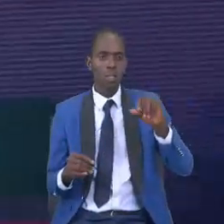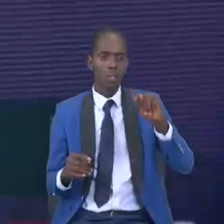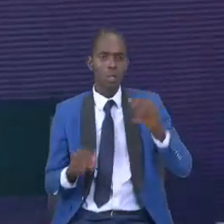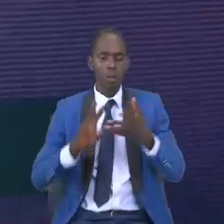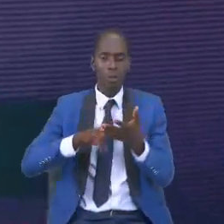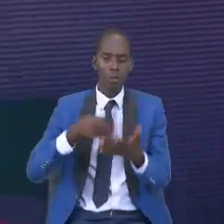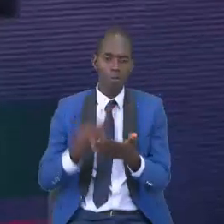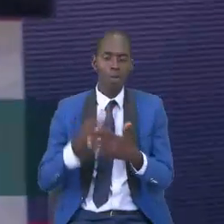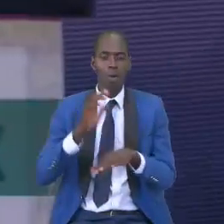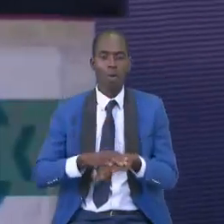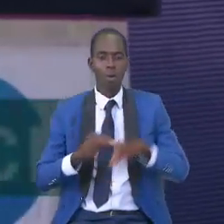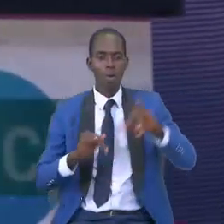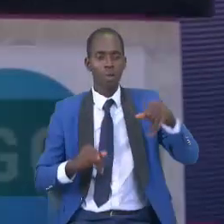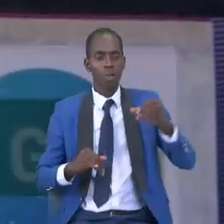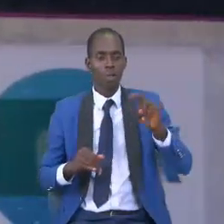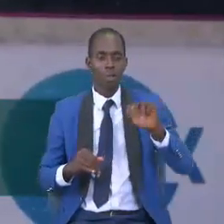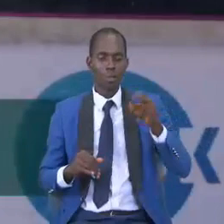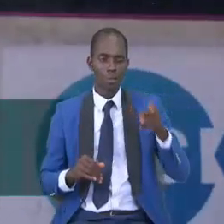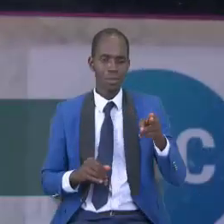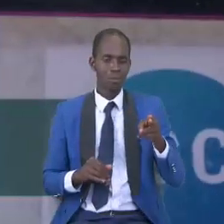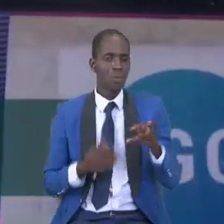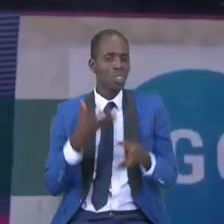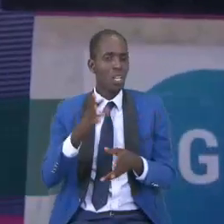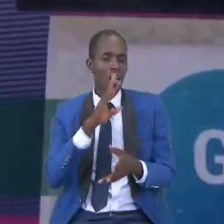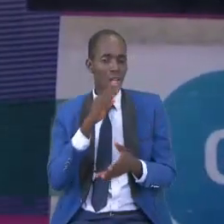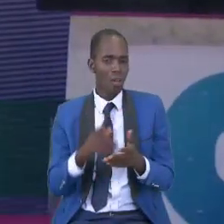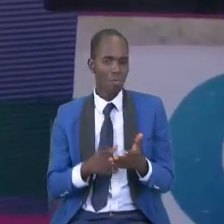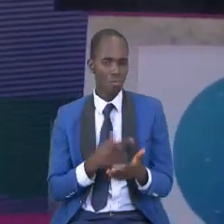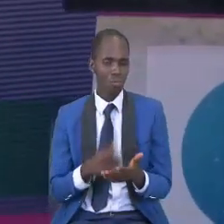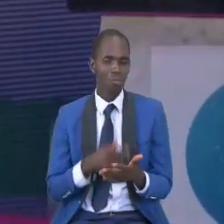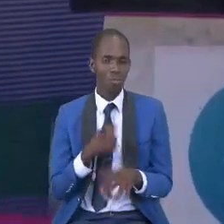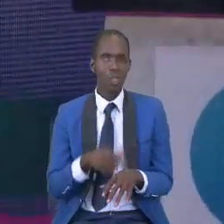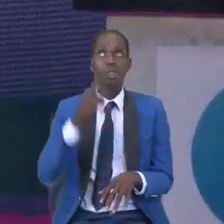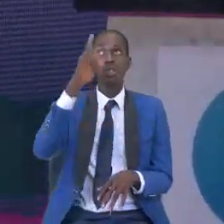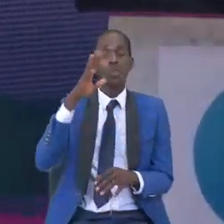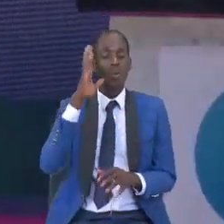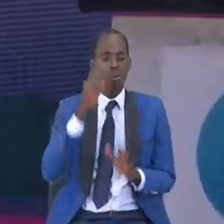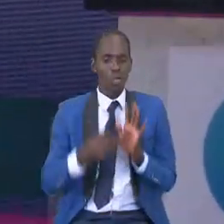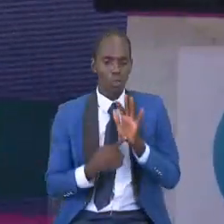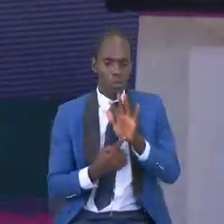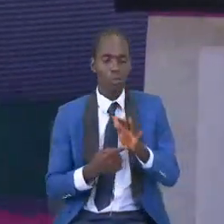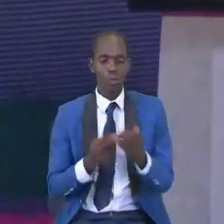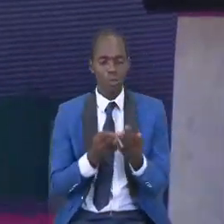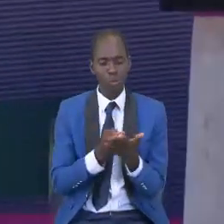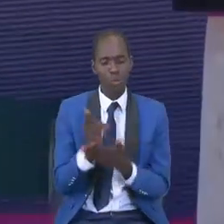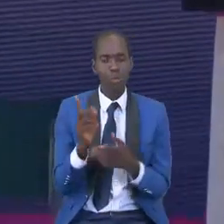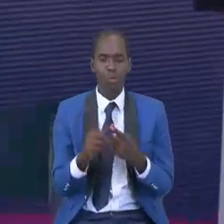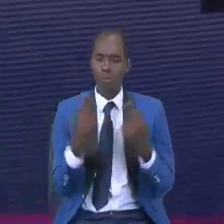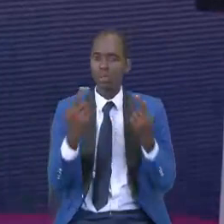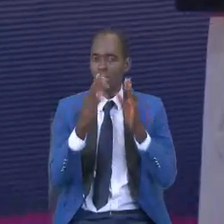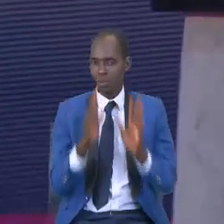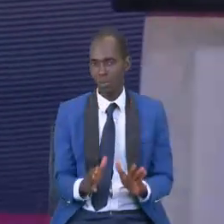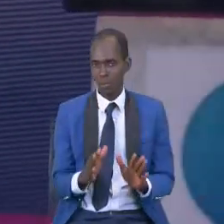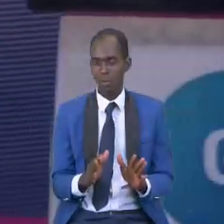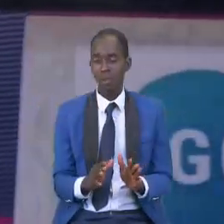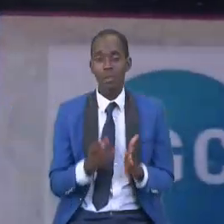the truth to even unbelievers. There are times that God will reveal the truth on Abimelech. There are